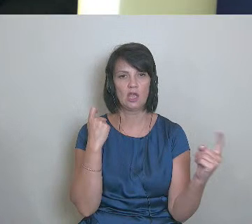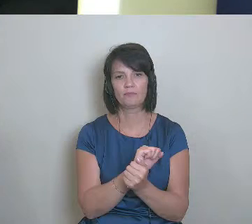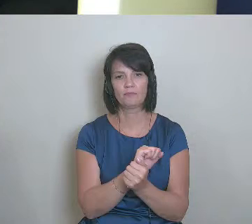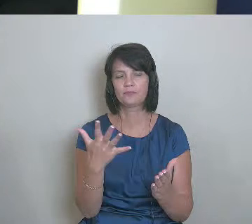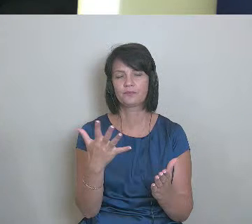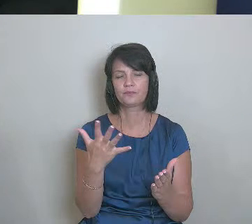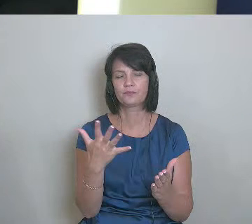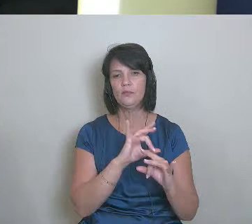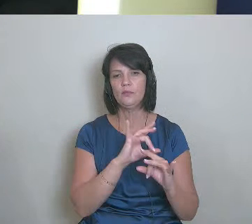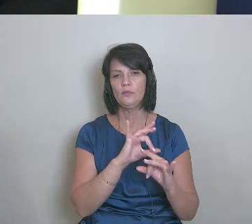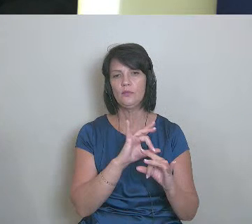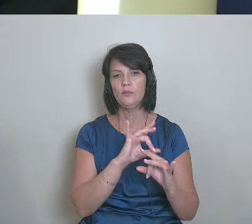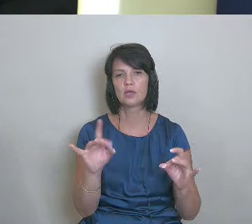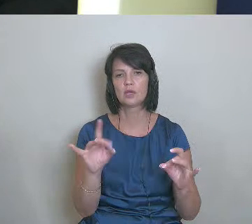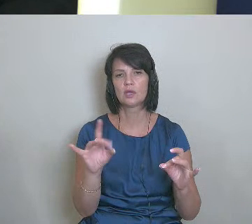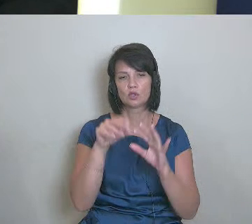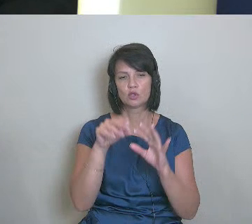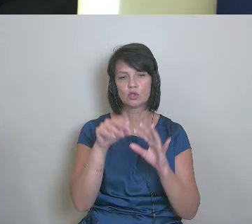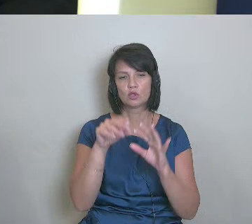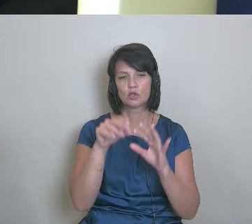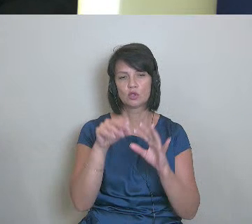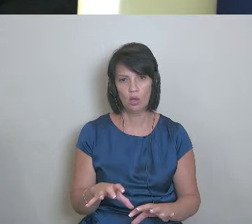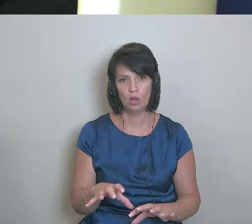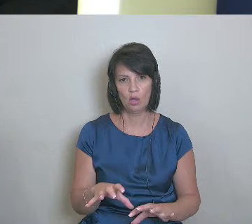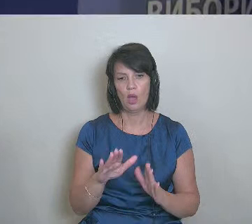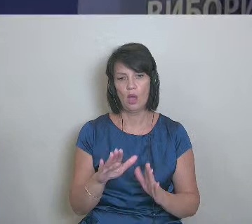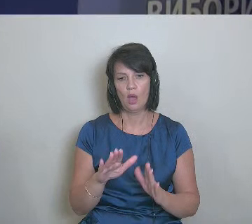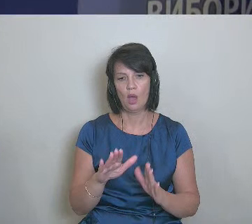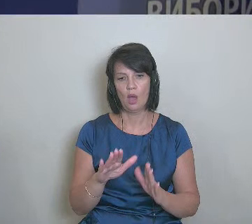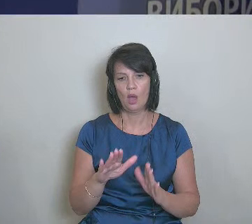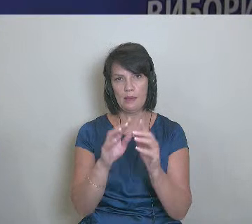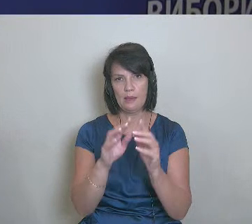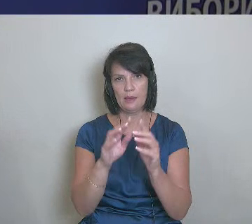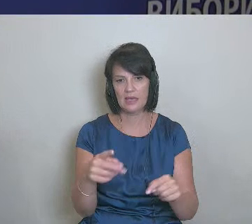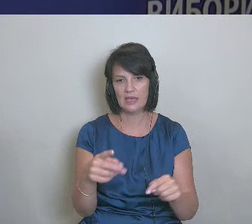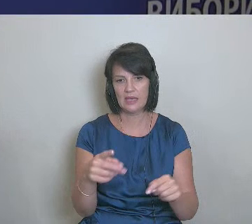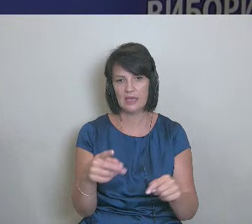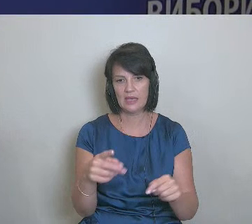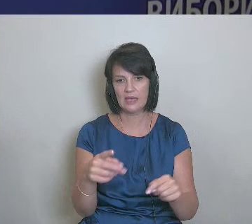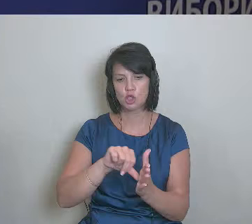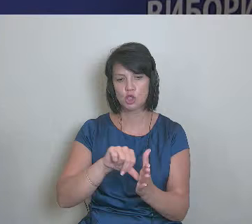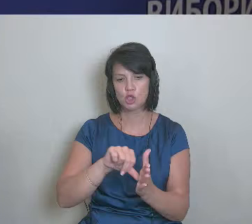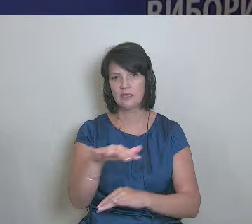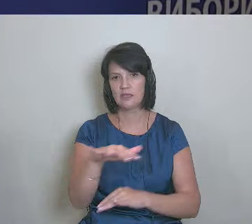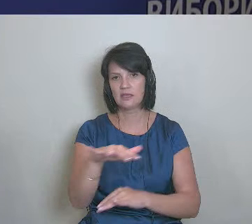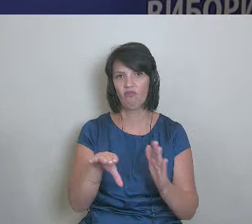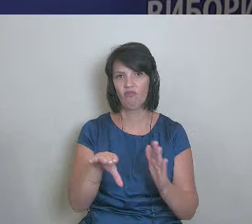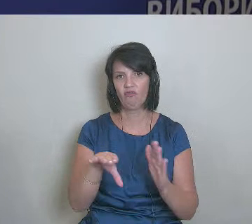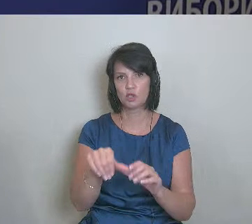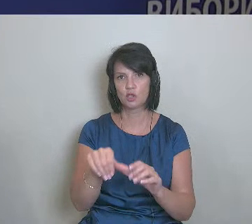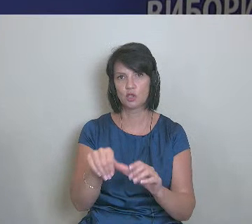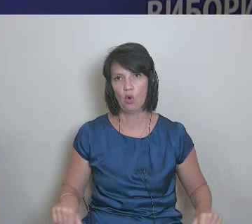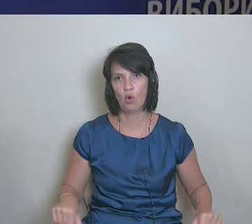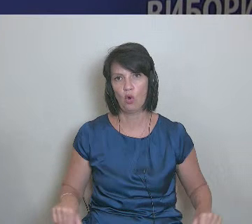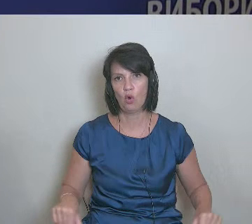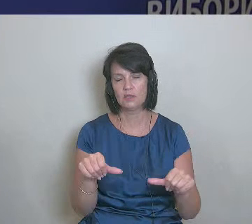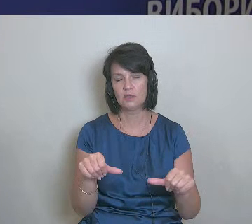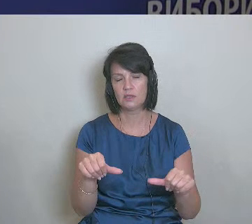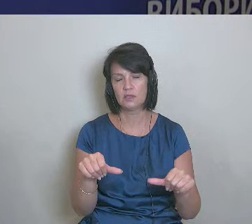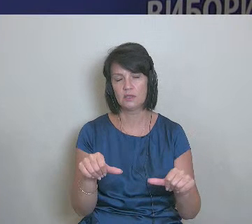CFC website has some information materials to explain election legislation, manuals for